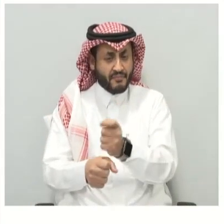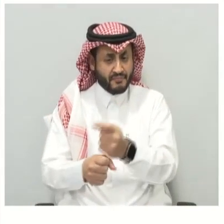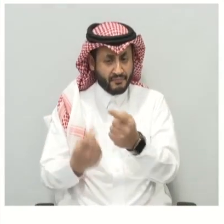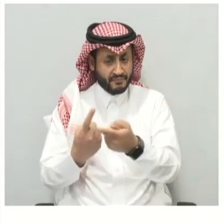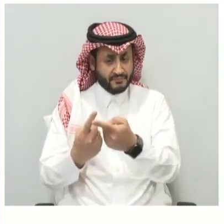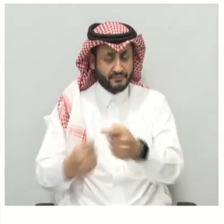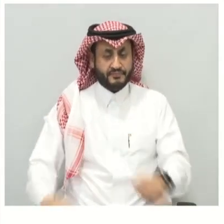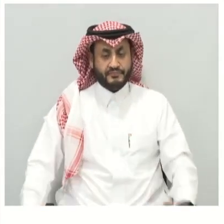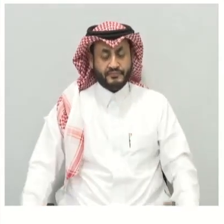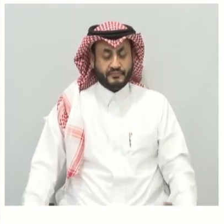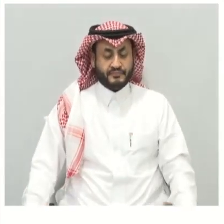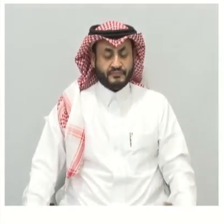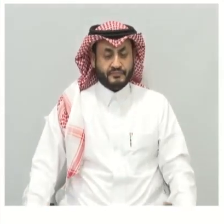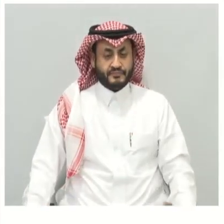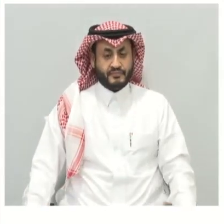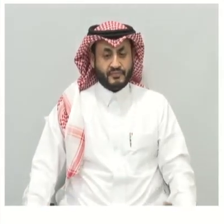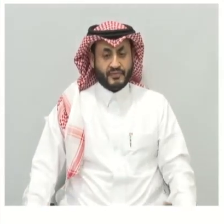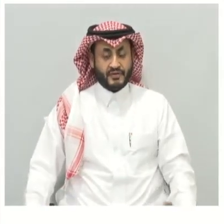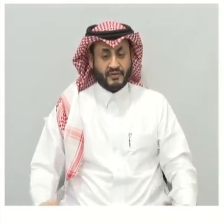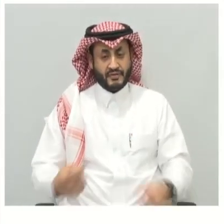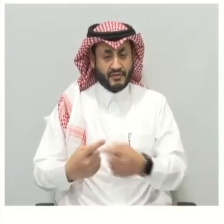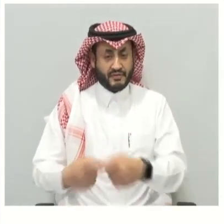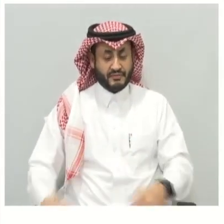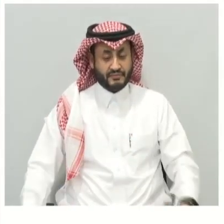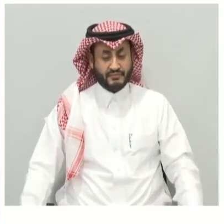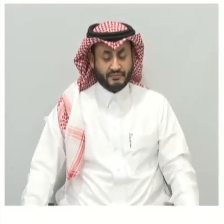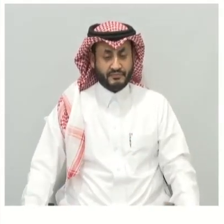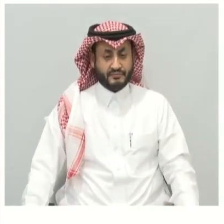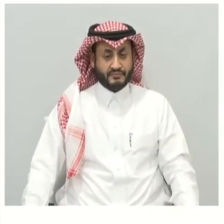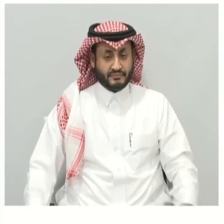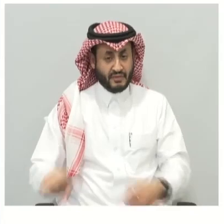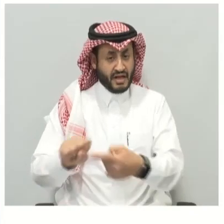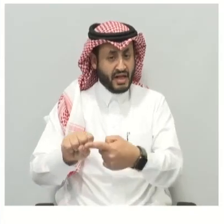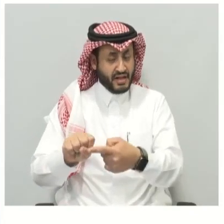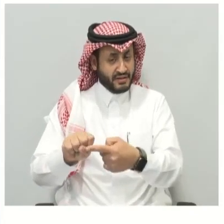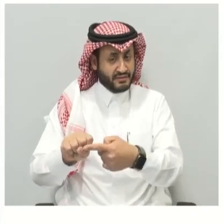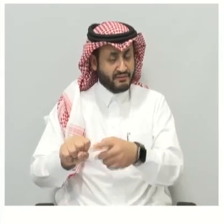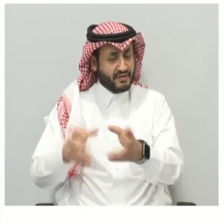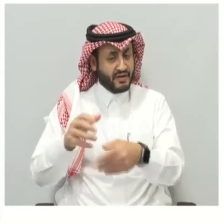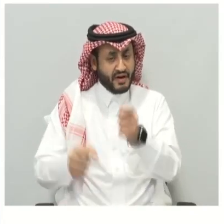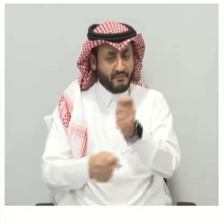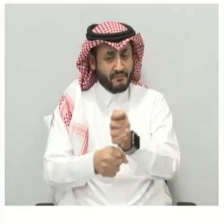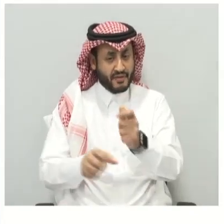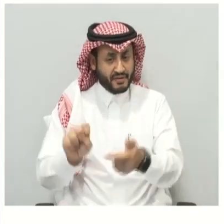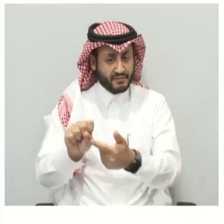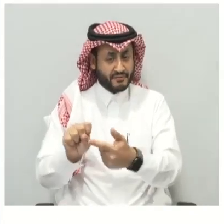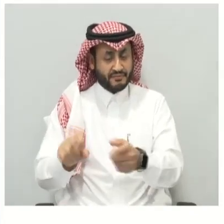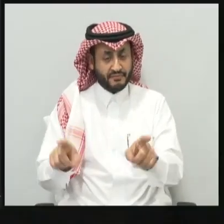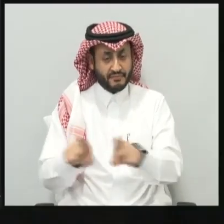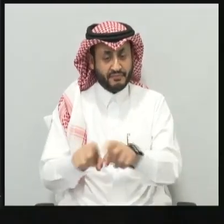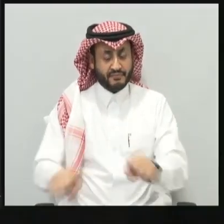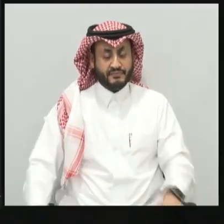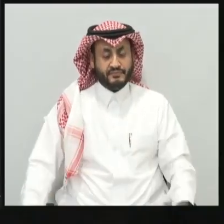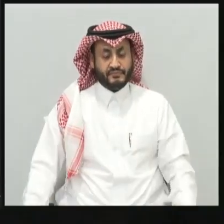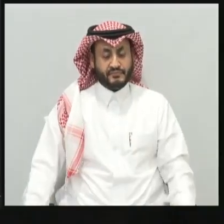unit, and also a singular verb ends with S. And also reading, we have an interesting